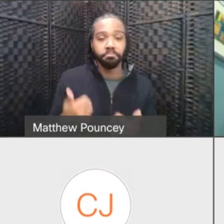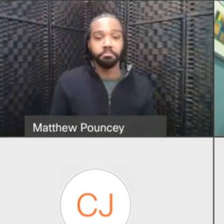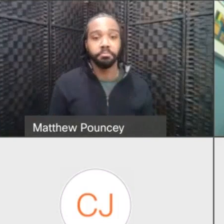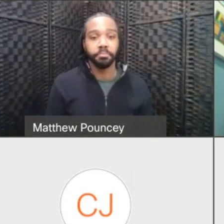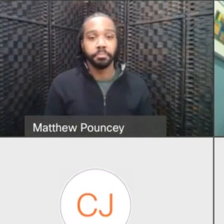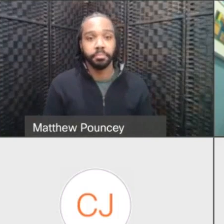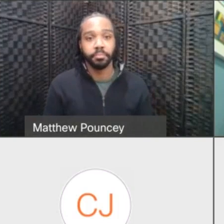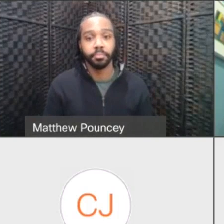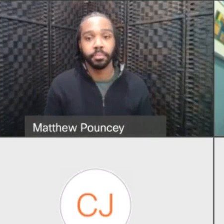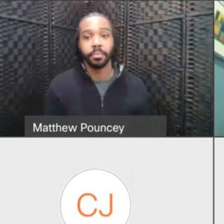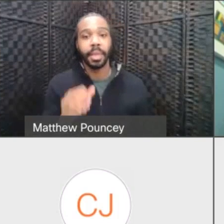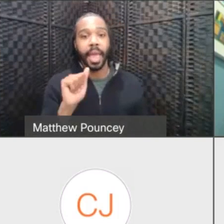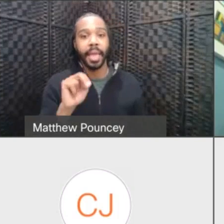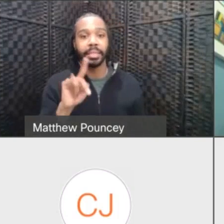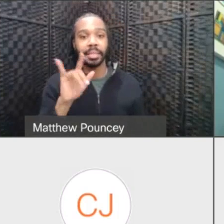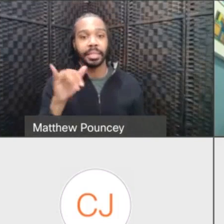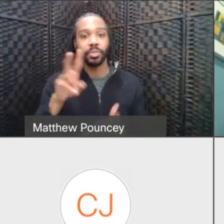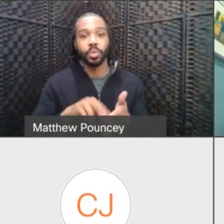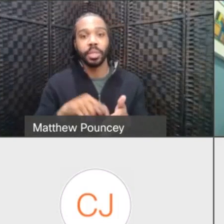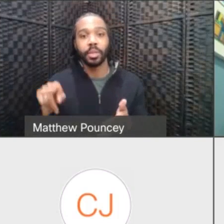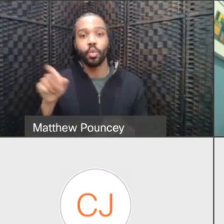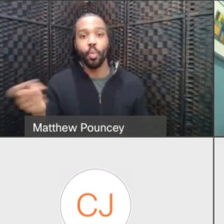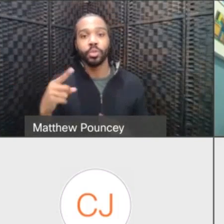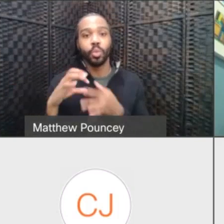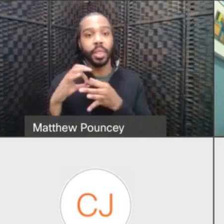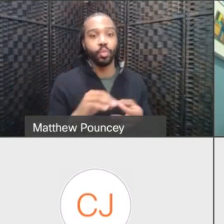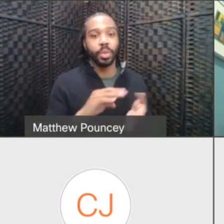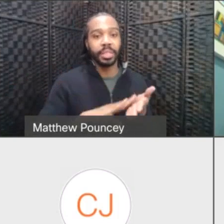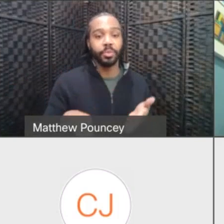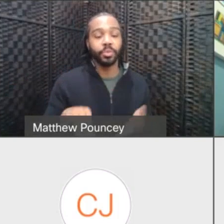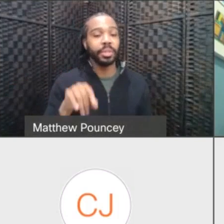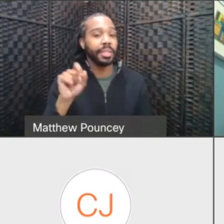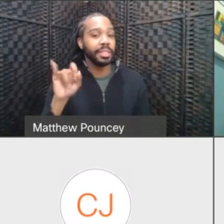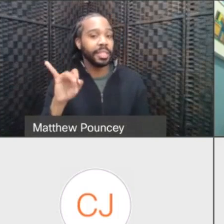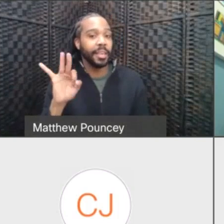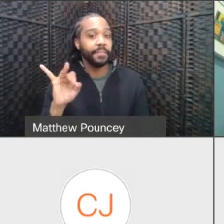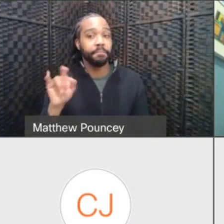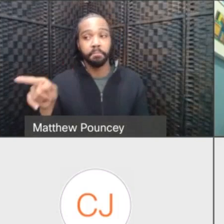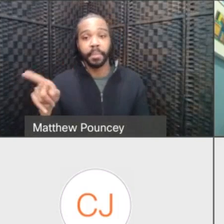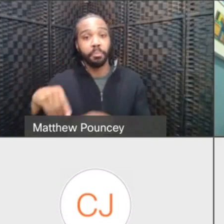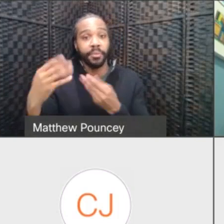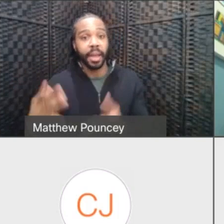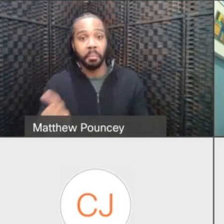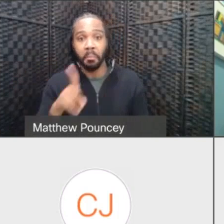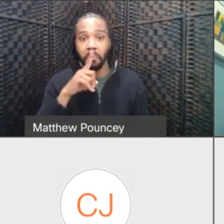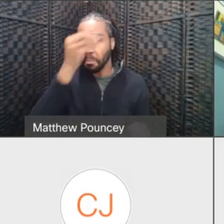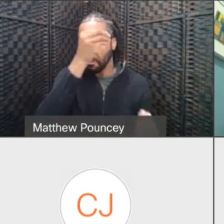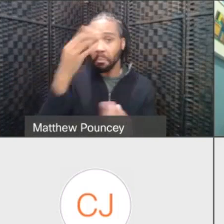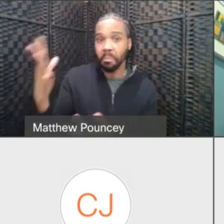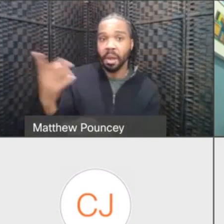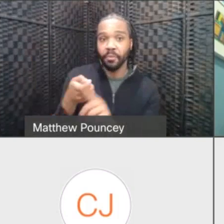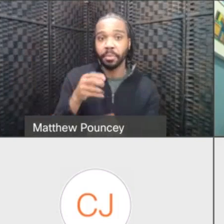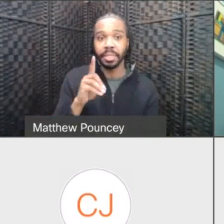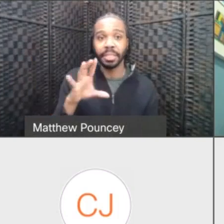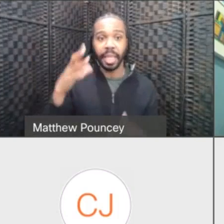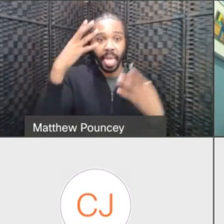So there's a question regarding the exemptions. Isn't it the case that the providers will not hear from DC Health, only the person requesting it